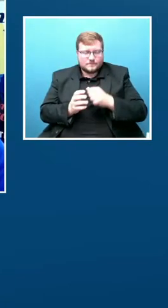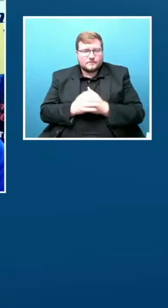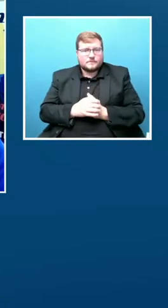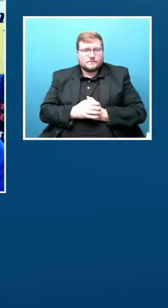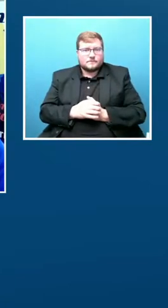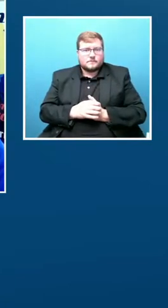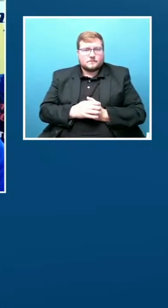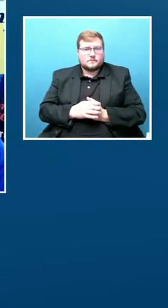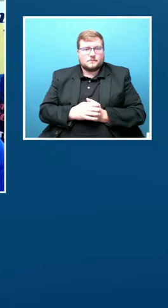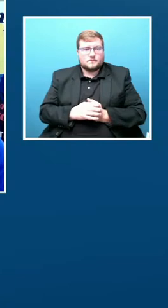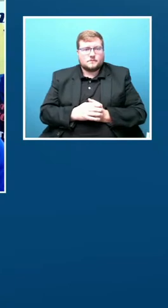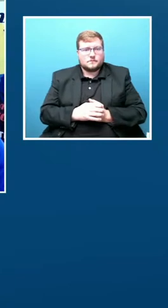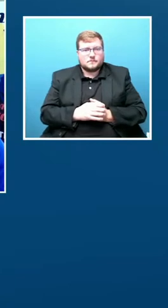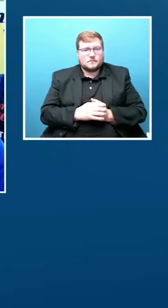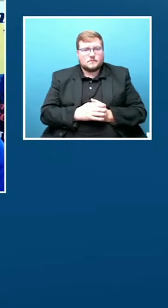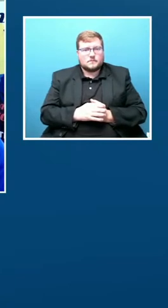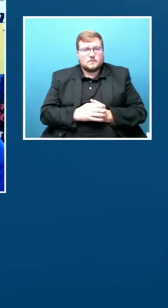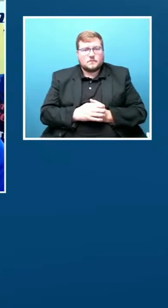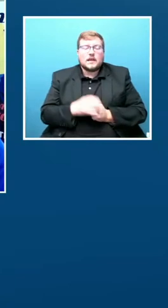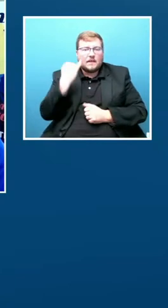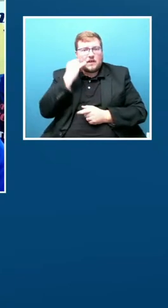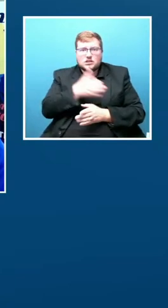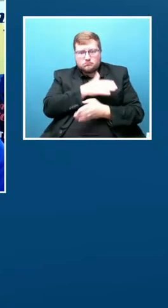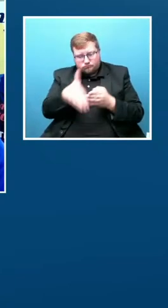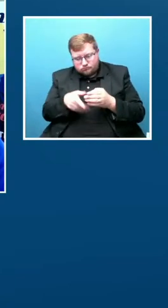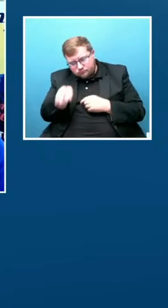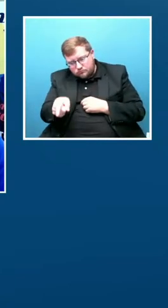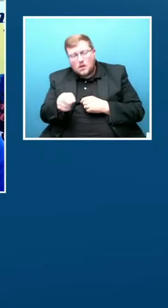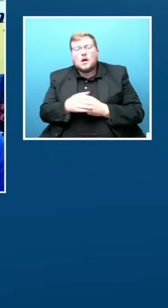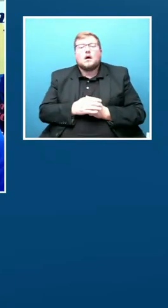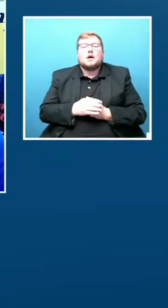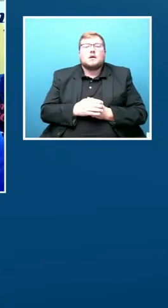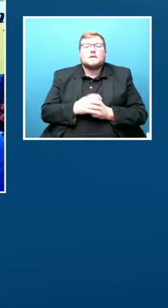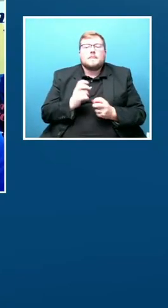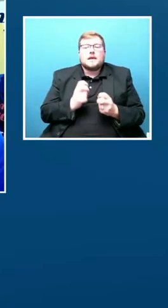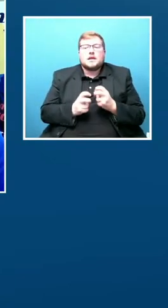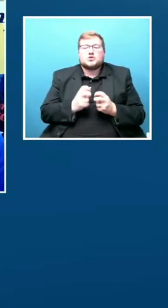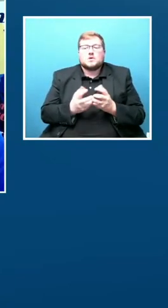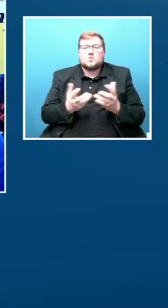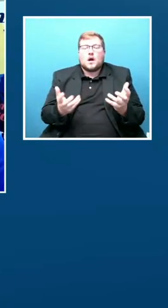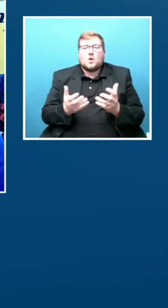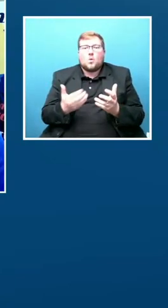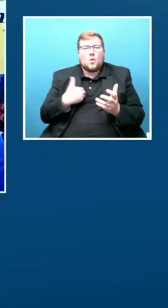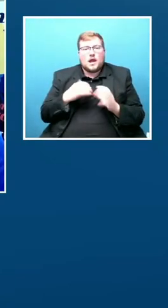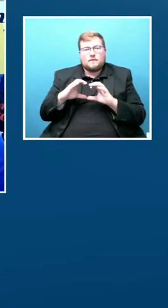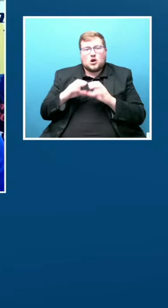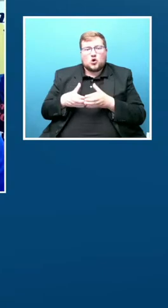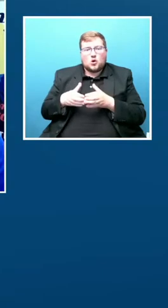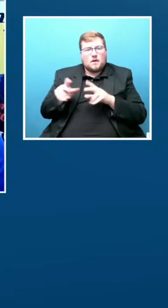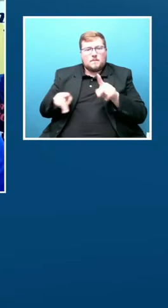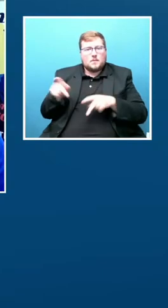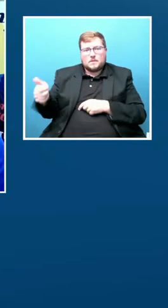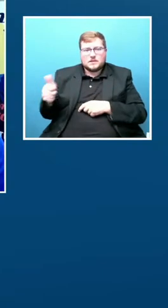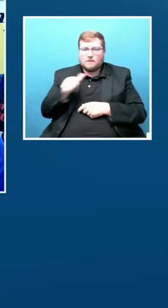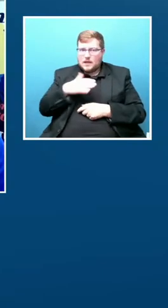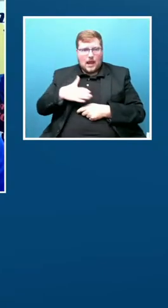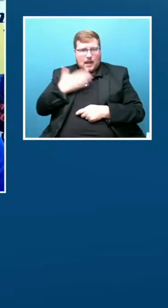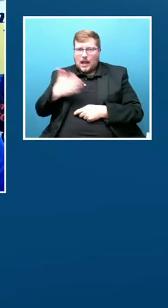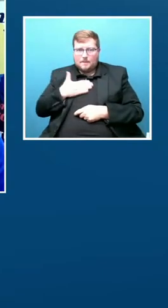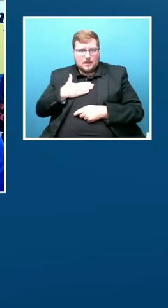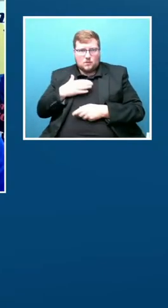you know, if we cut it to the chase, it is like there's a group of people that is not happy with the results of an